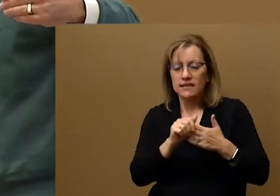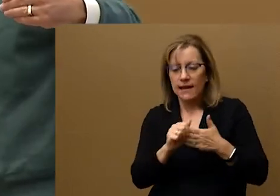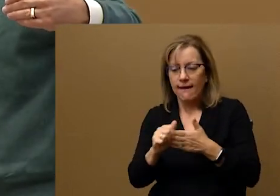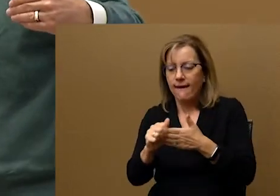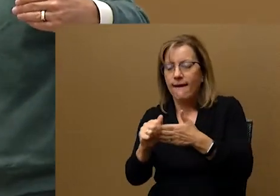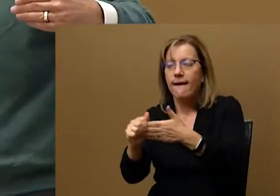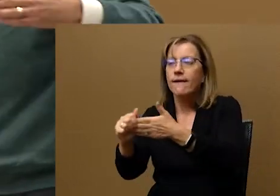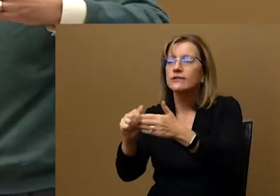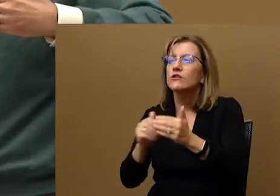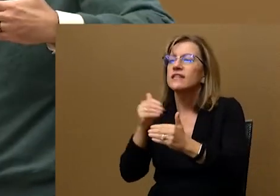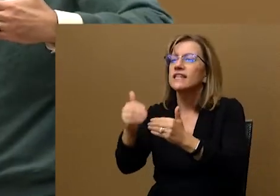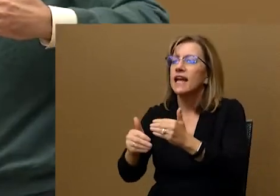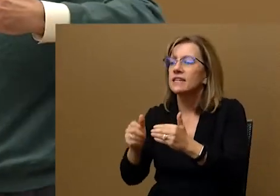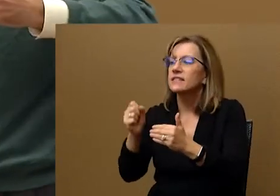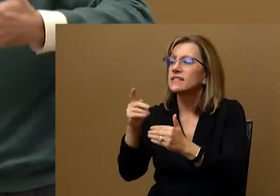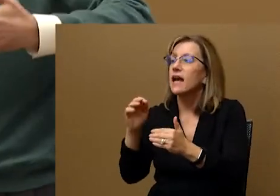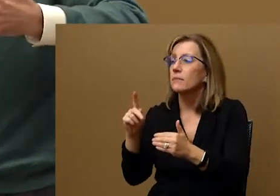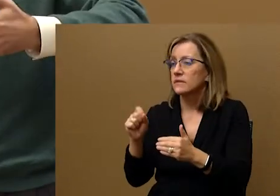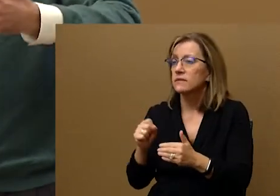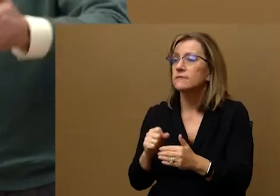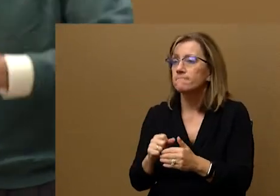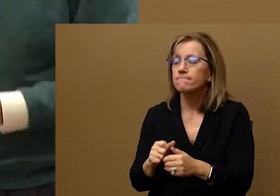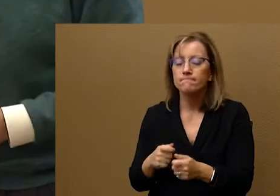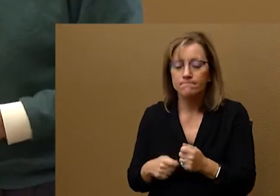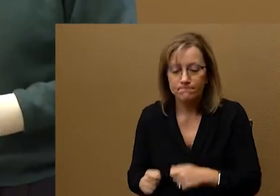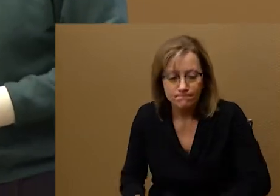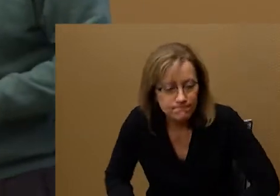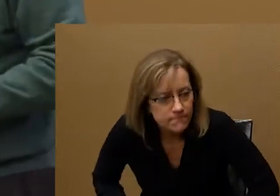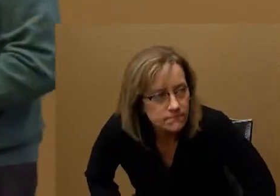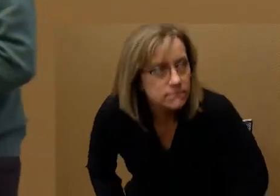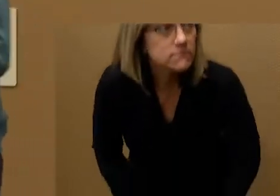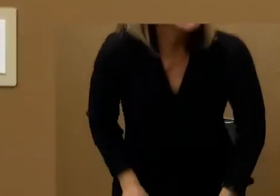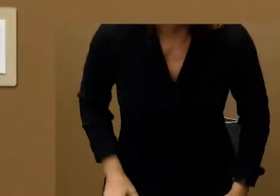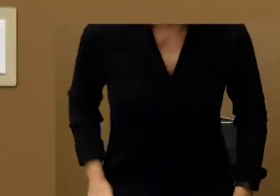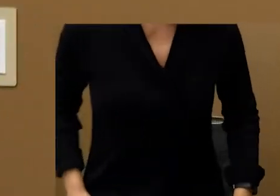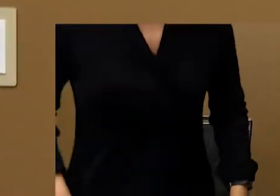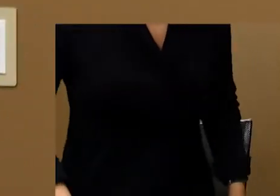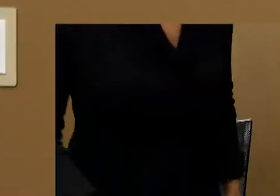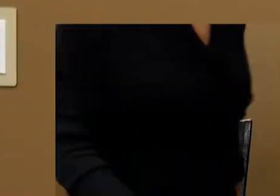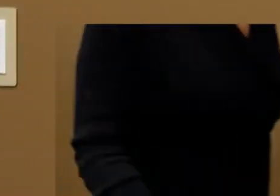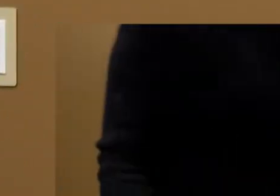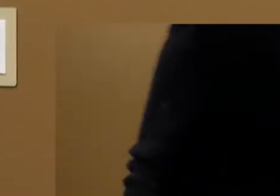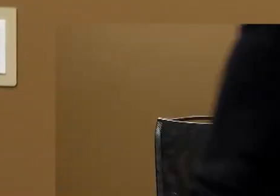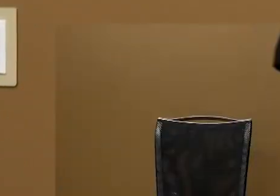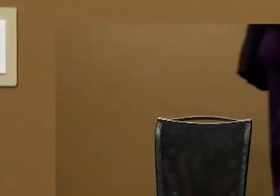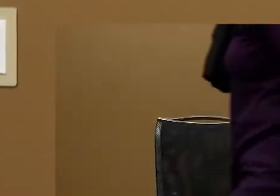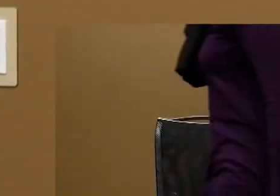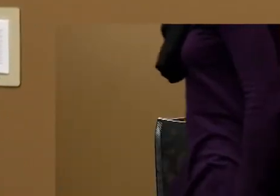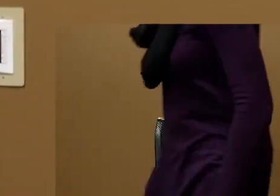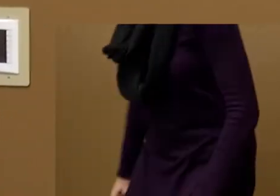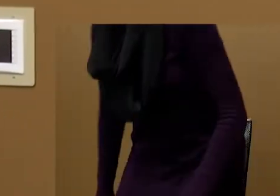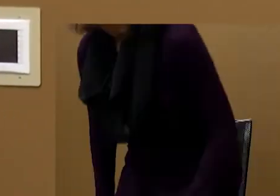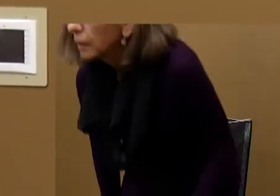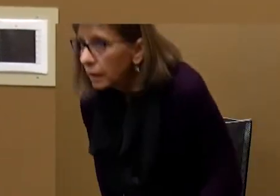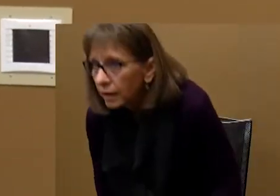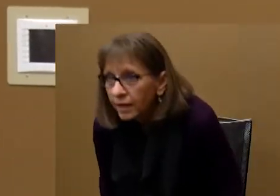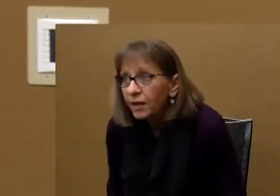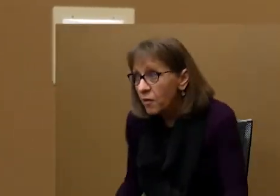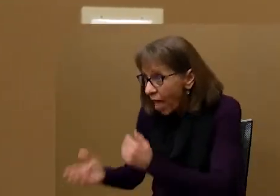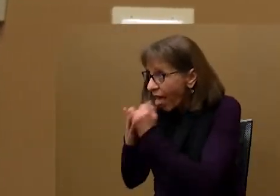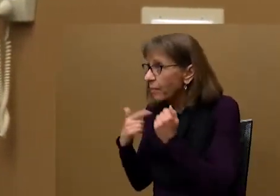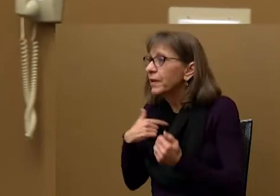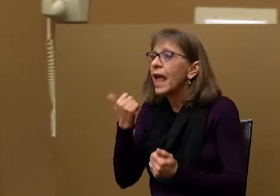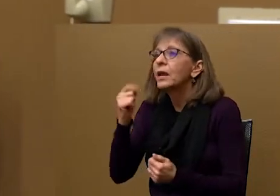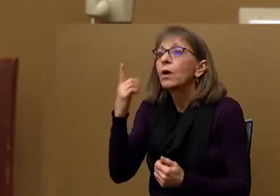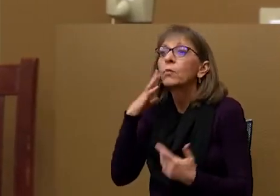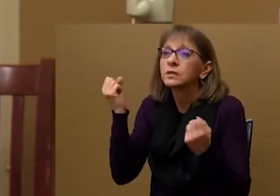and then be able to guide them to the next steps. Sorry. Are you helping me? Mm-hmm. Oh,